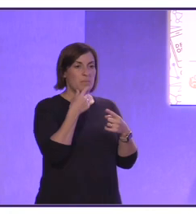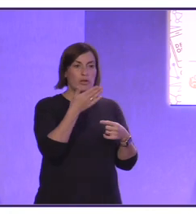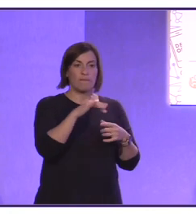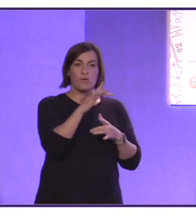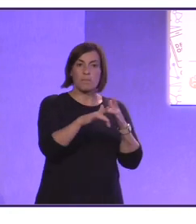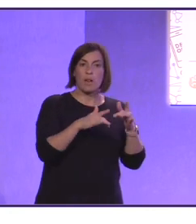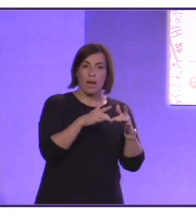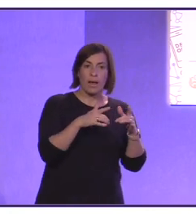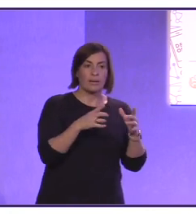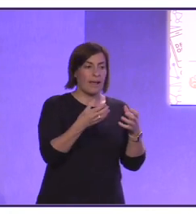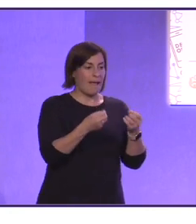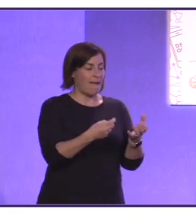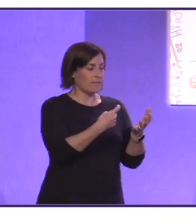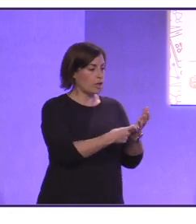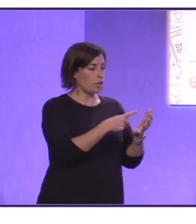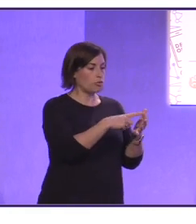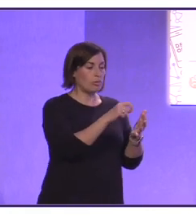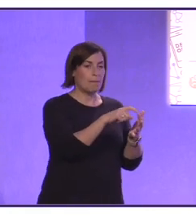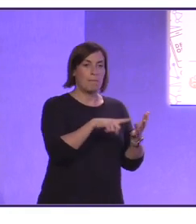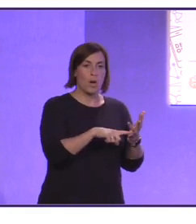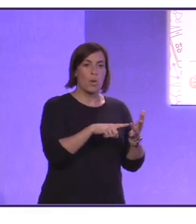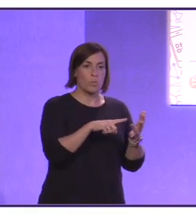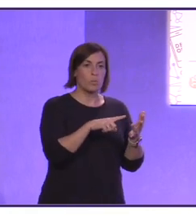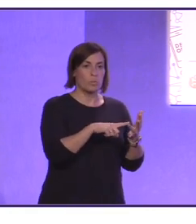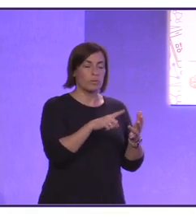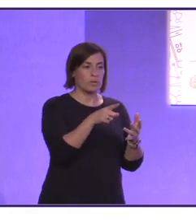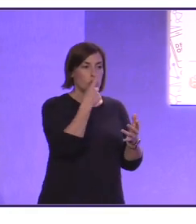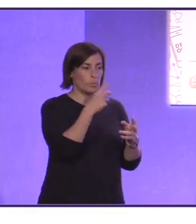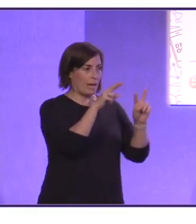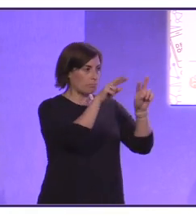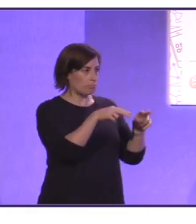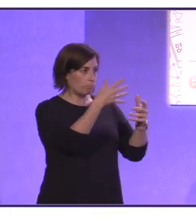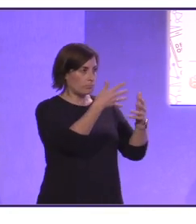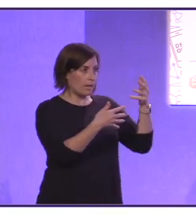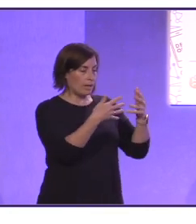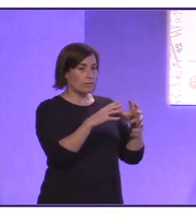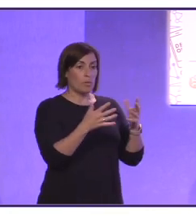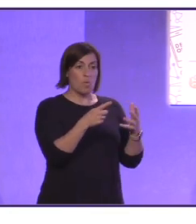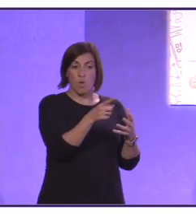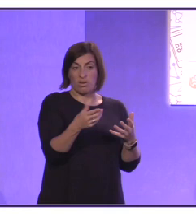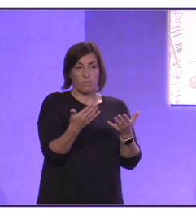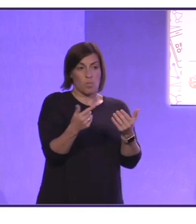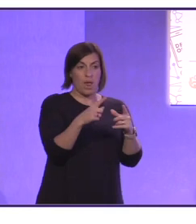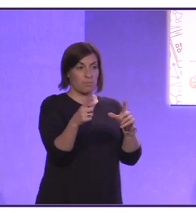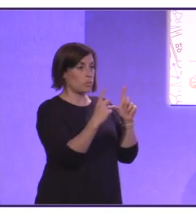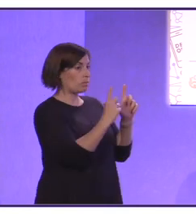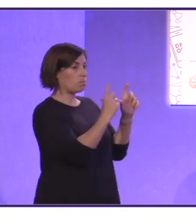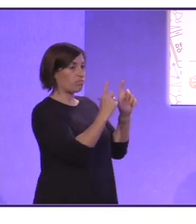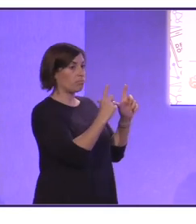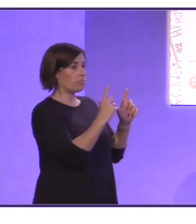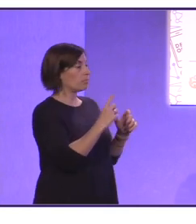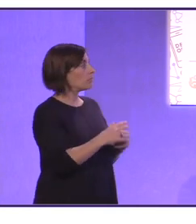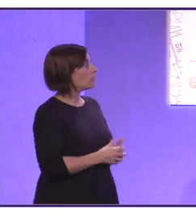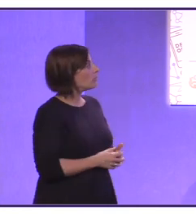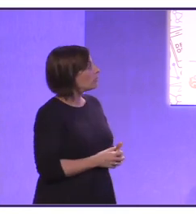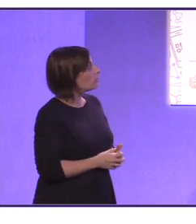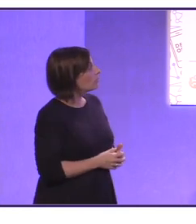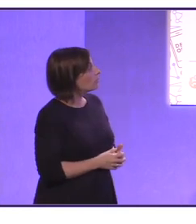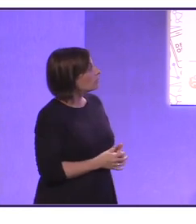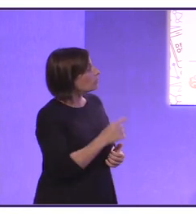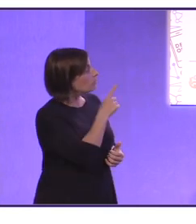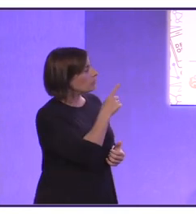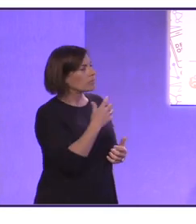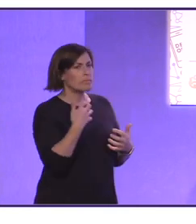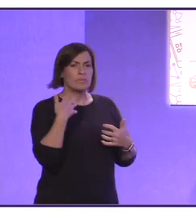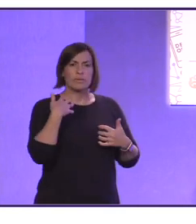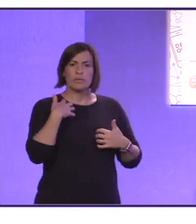and a website that's got all this in. So if you want to take it off there, please do, or please photograph it. This one's interesting because it shows a breakdown